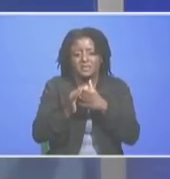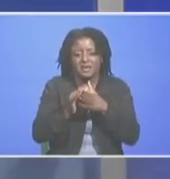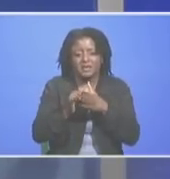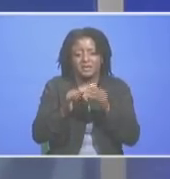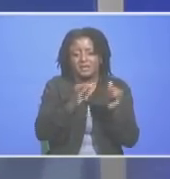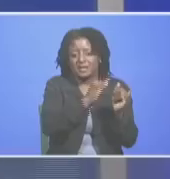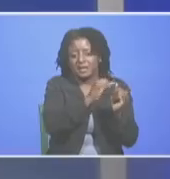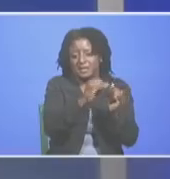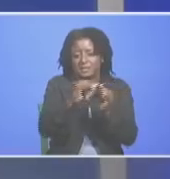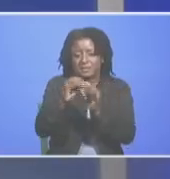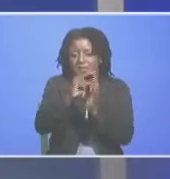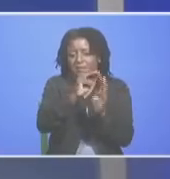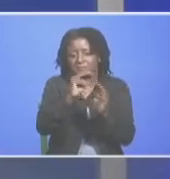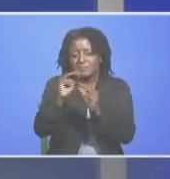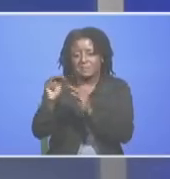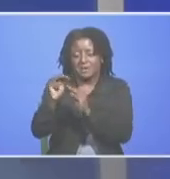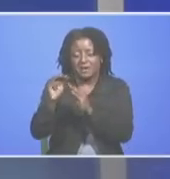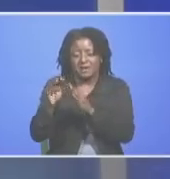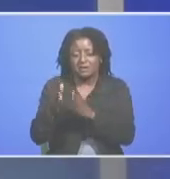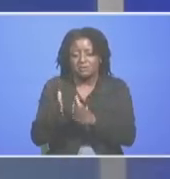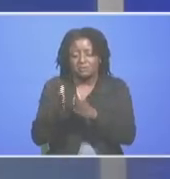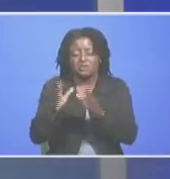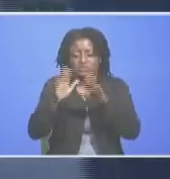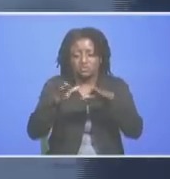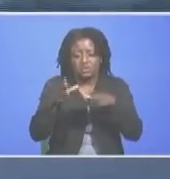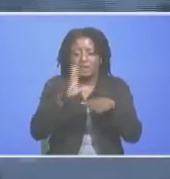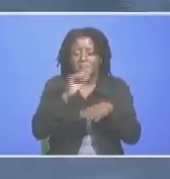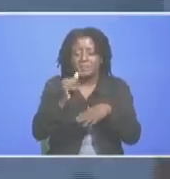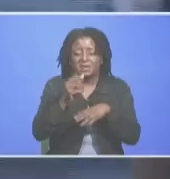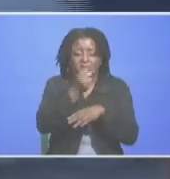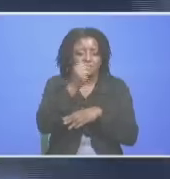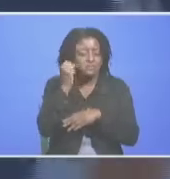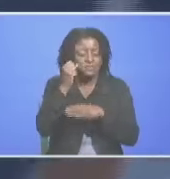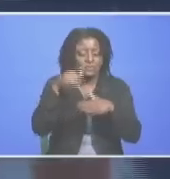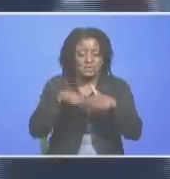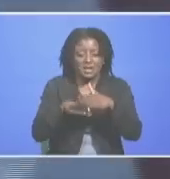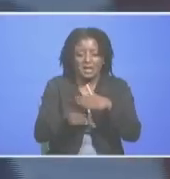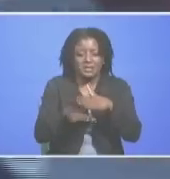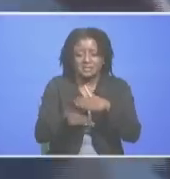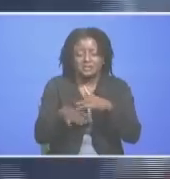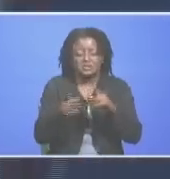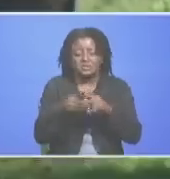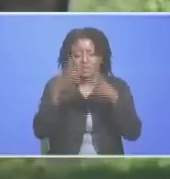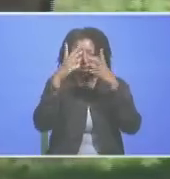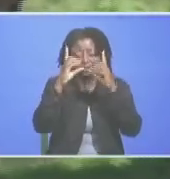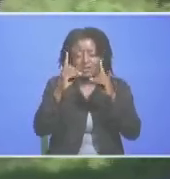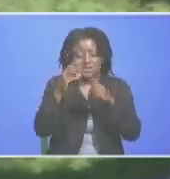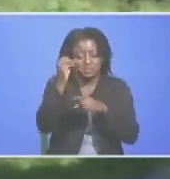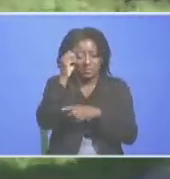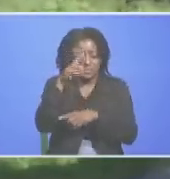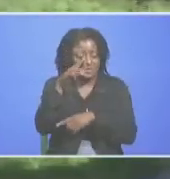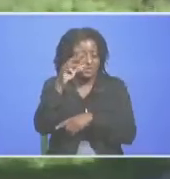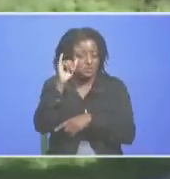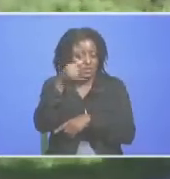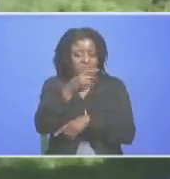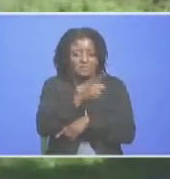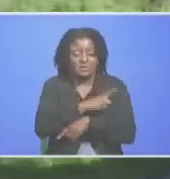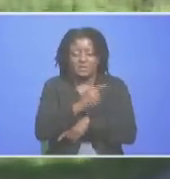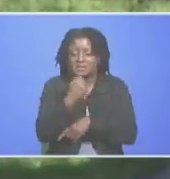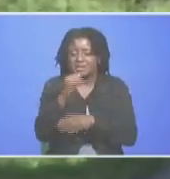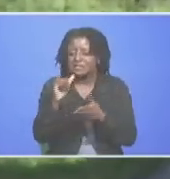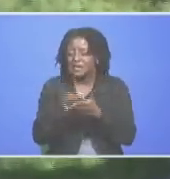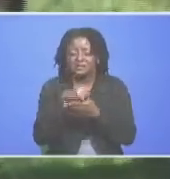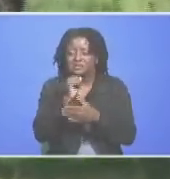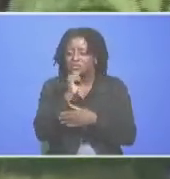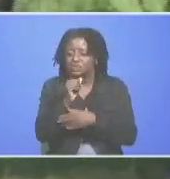to education. Well, Minister of Education, the Honorable Jeffrey Lloyd, emphatically states that that is not the position of the ministry